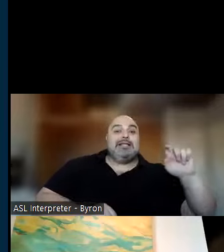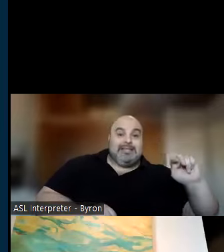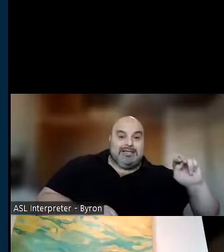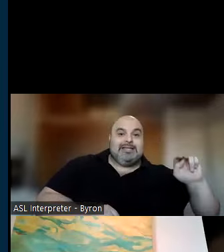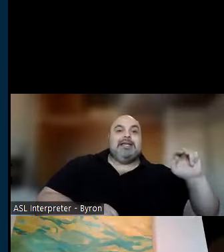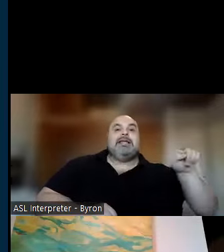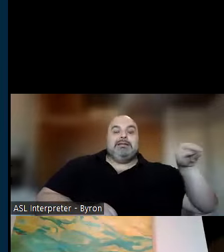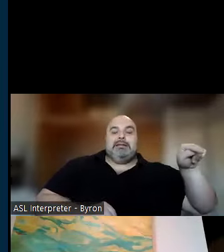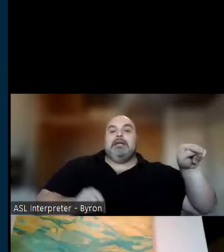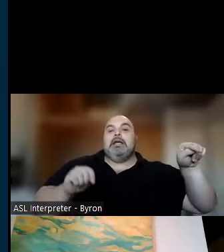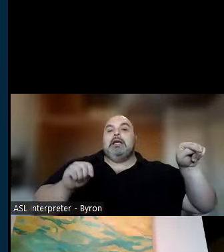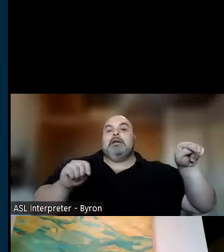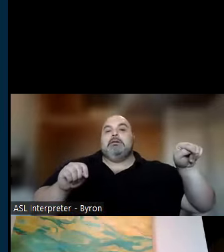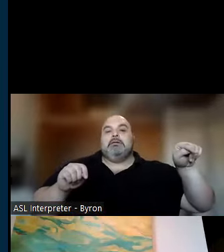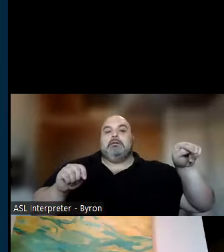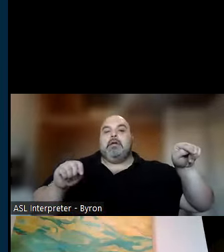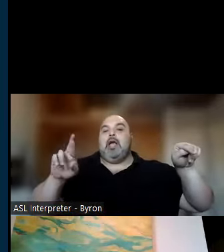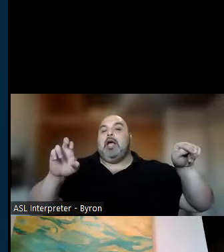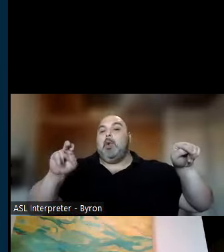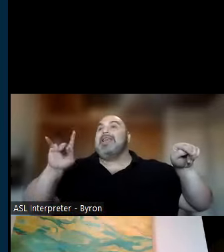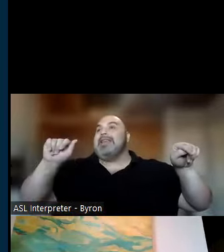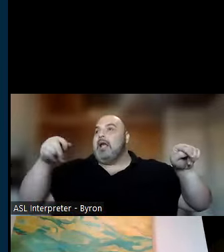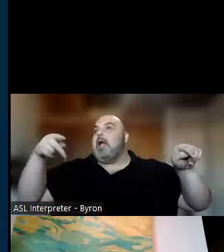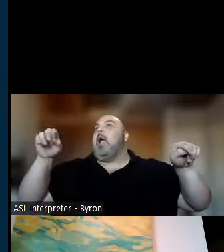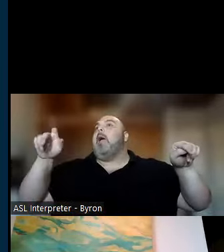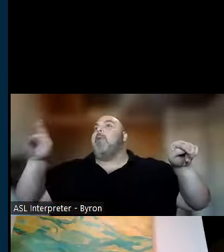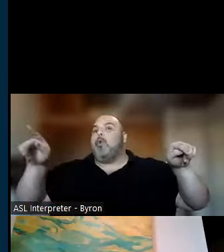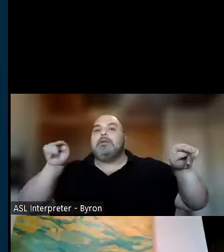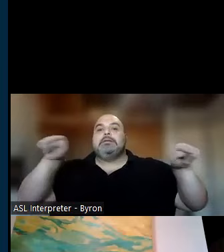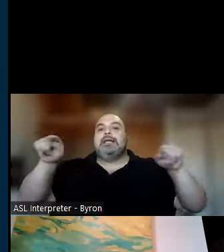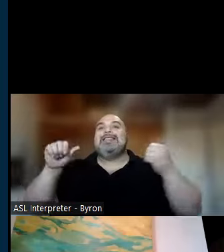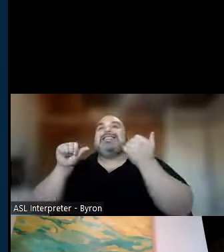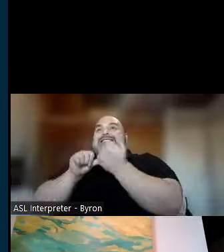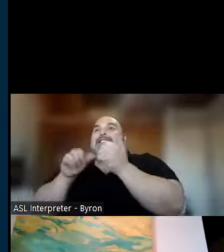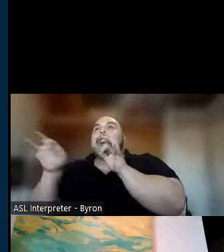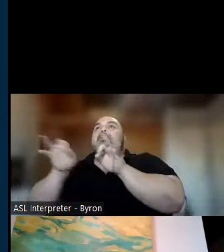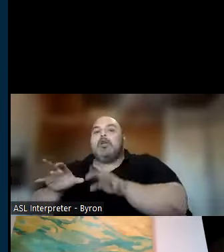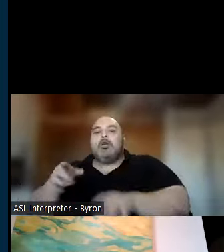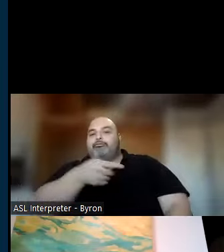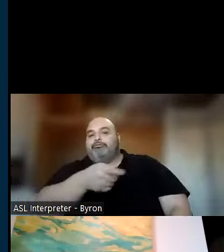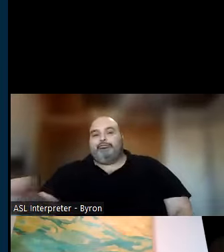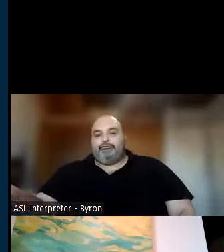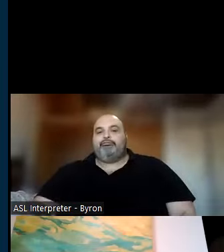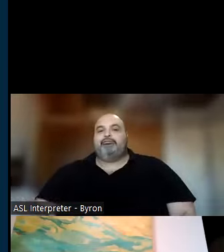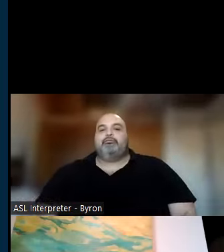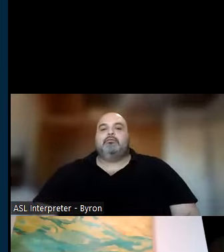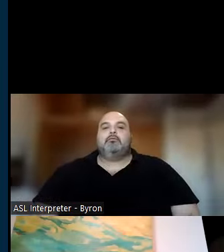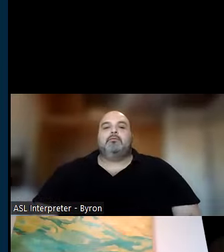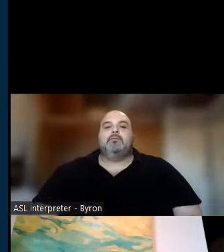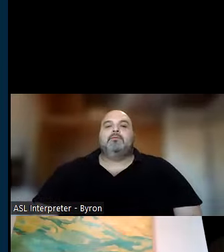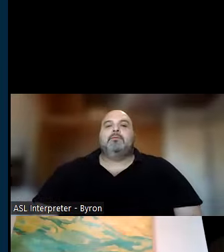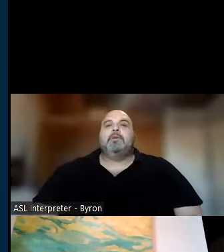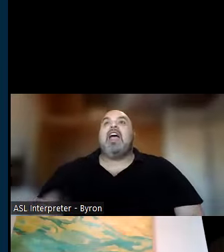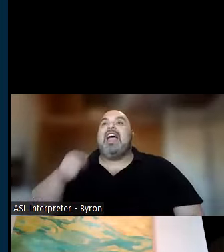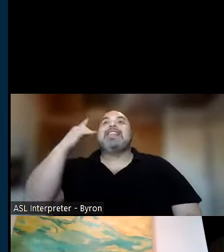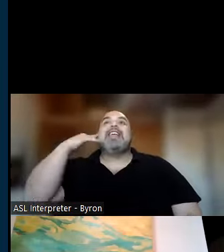and Equity for CDA, and Renita Polk, who's the Assistant Director of the Office of Direct Care Workforce at the